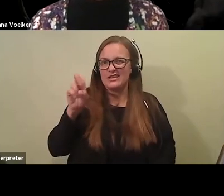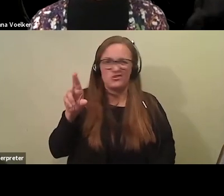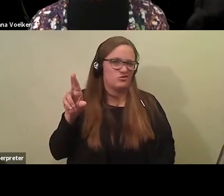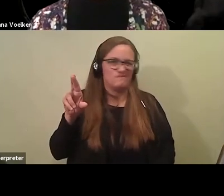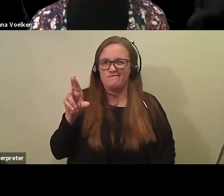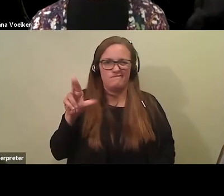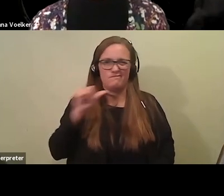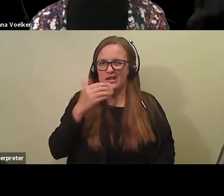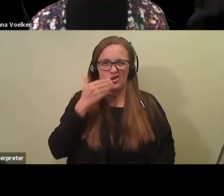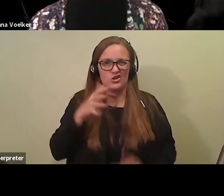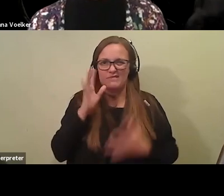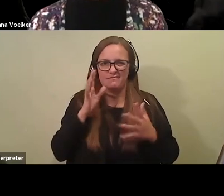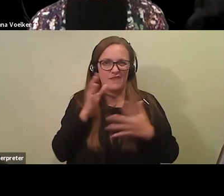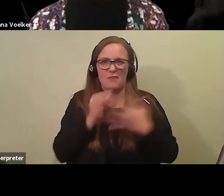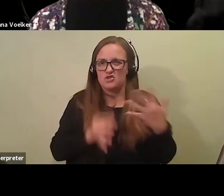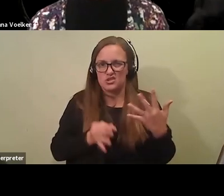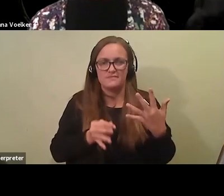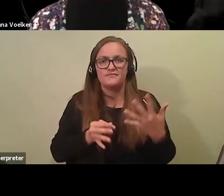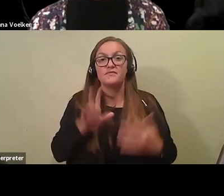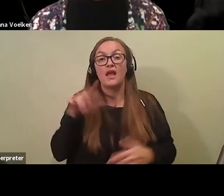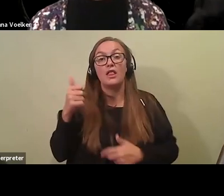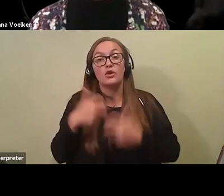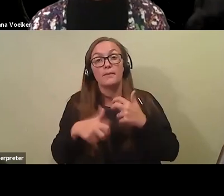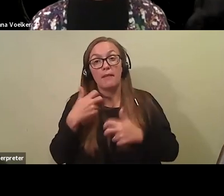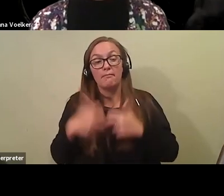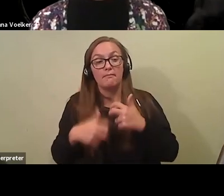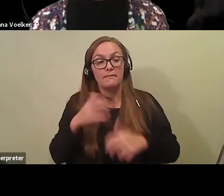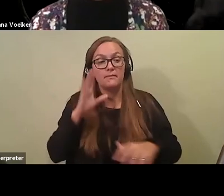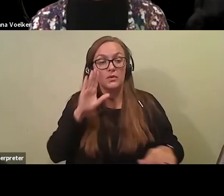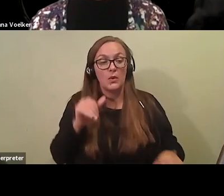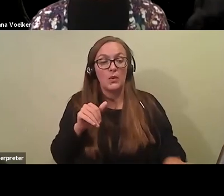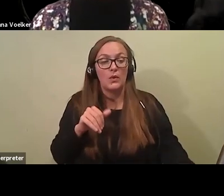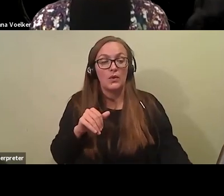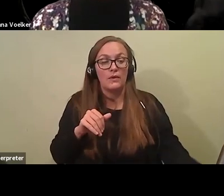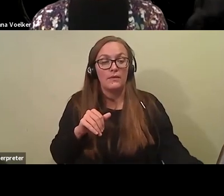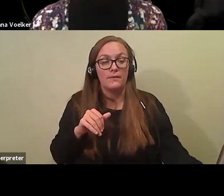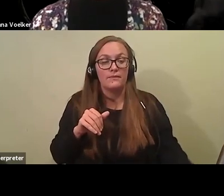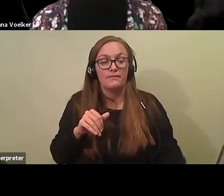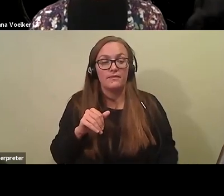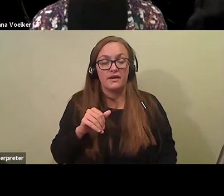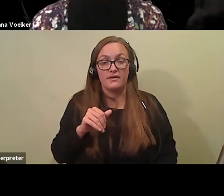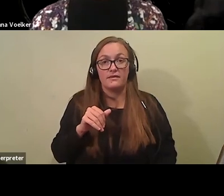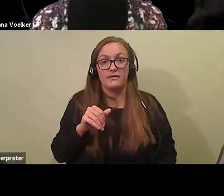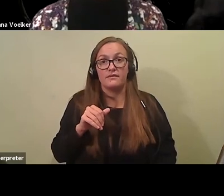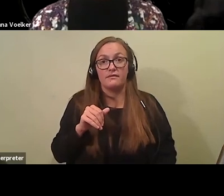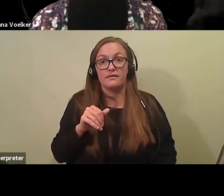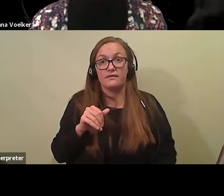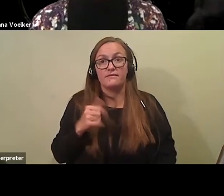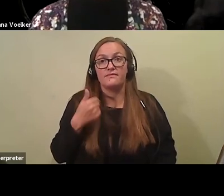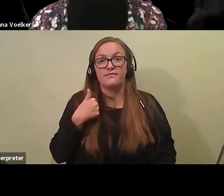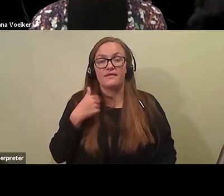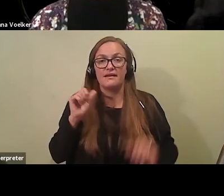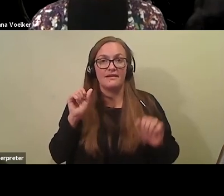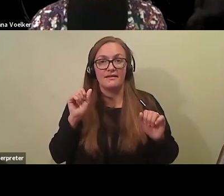with laser is that it's wall plug efficiency, although, you know, those things are, you know, I'll deal with that. Maybe there's other questions like, you